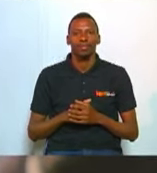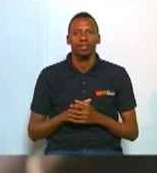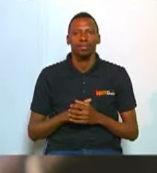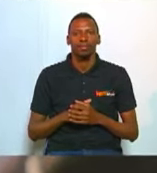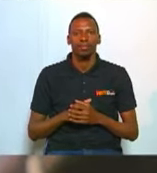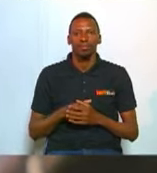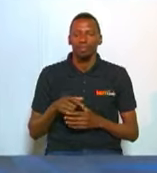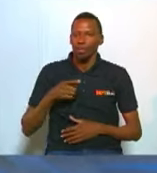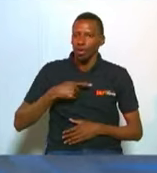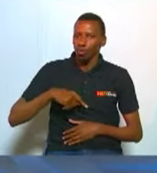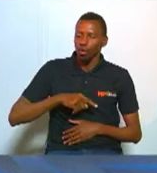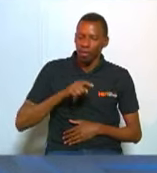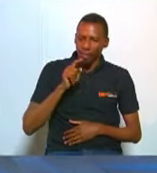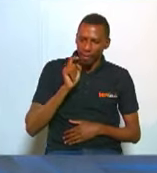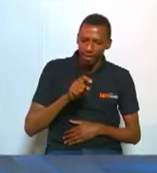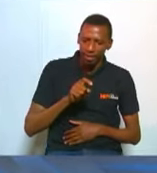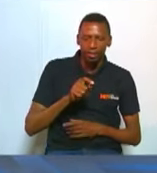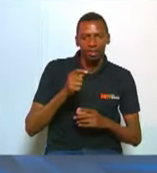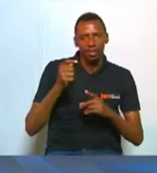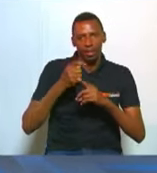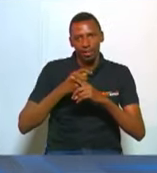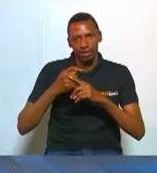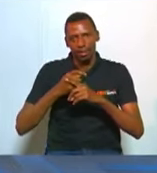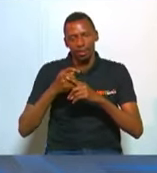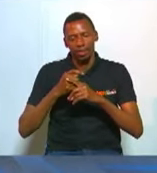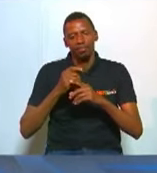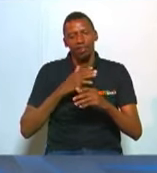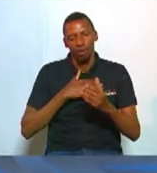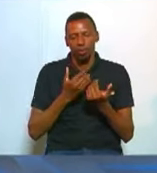We have to train our children.